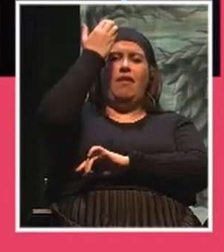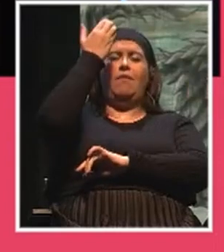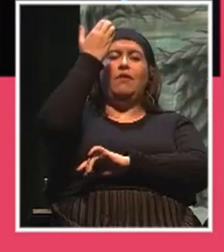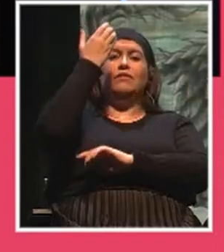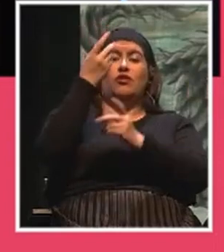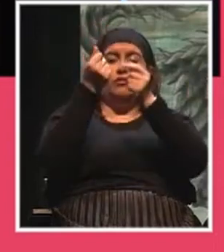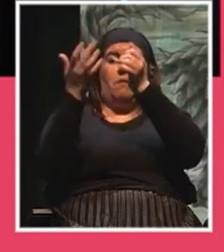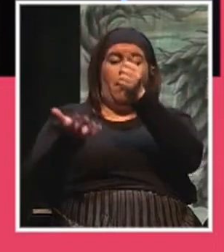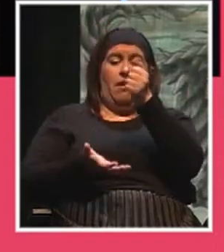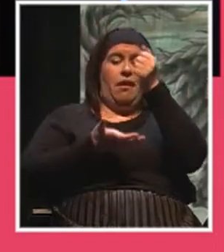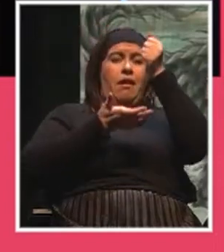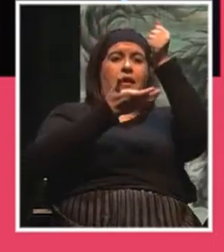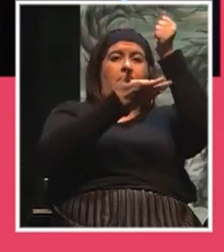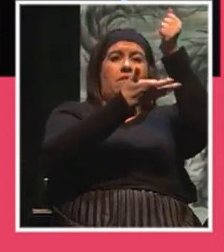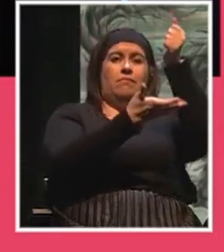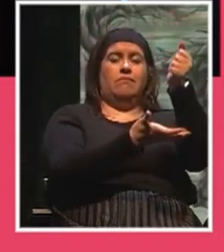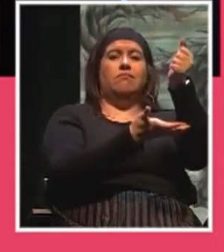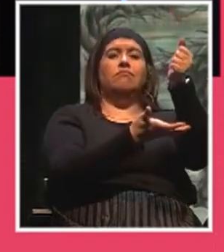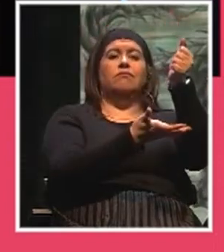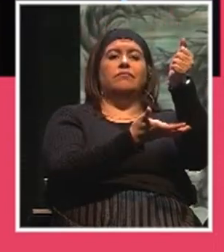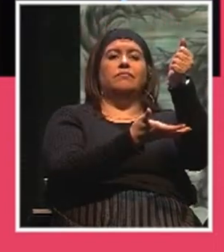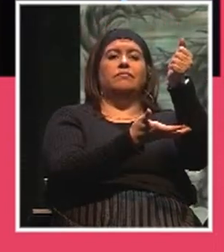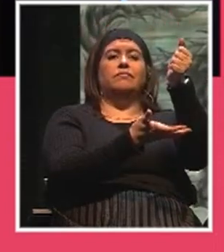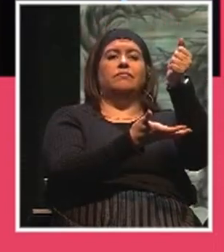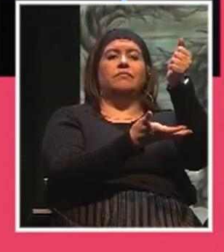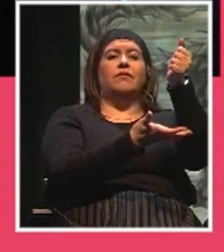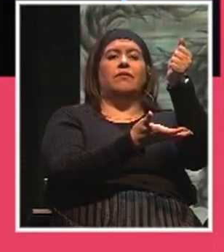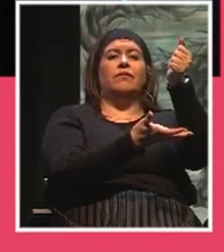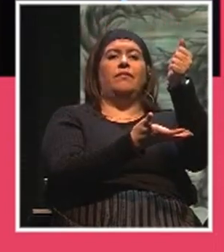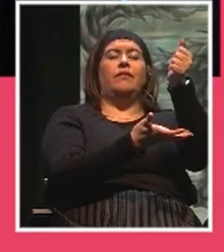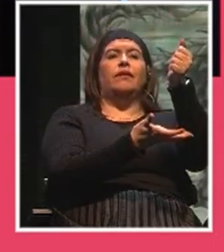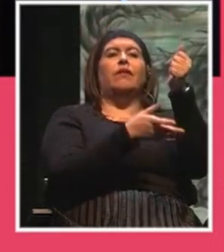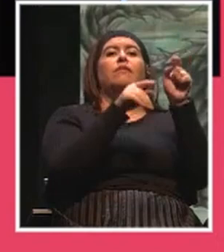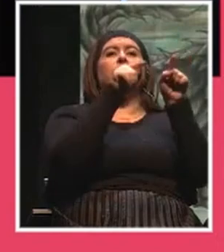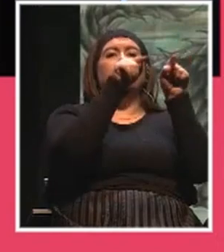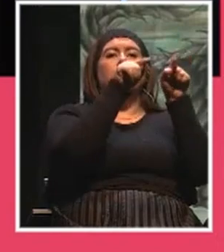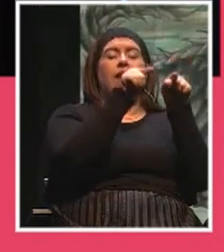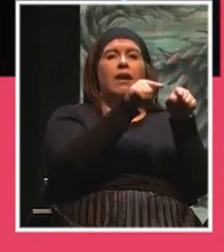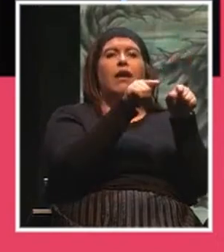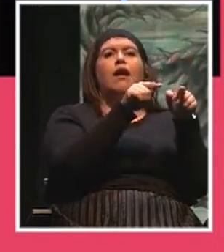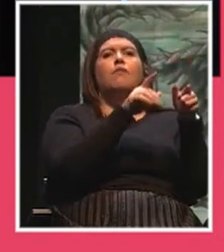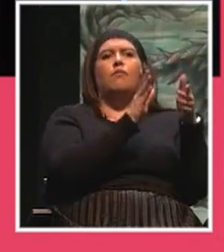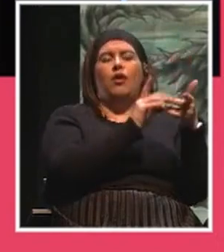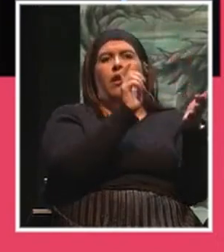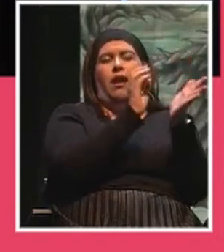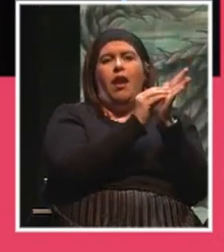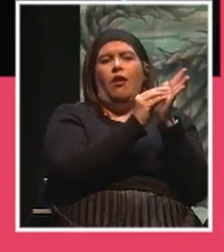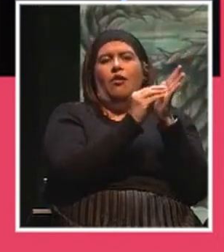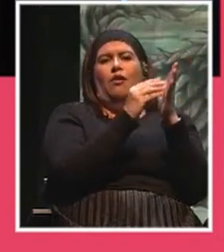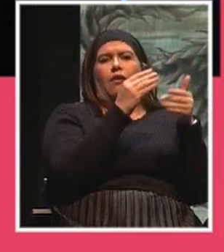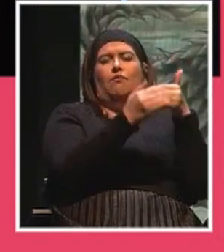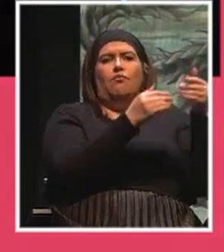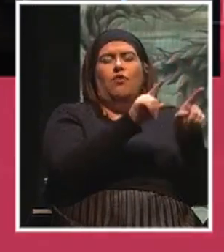the other stuff, and we're going to put it into production. What kind of shows did they make? They